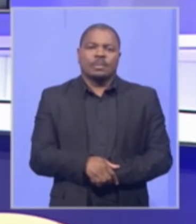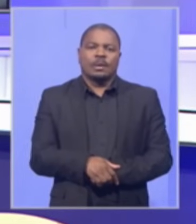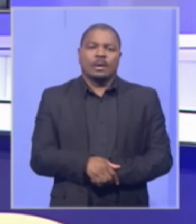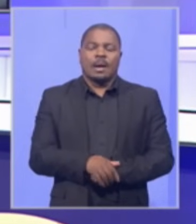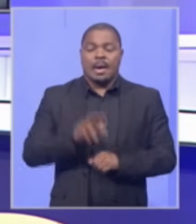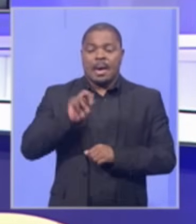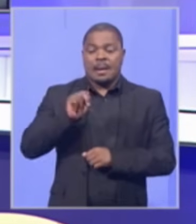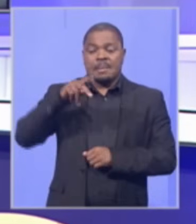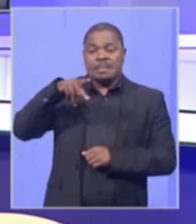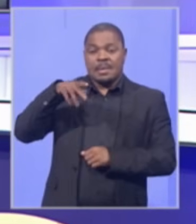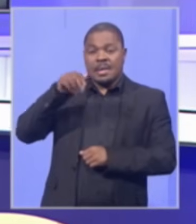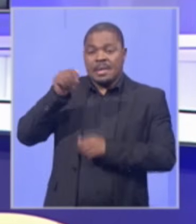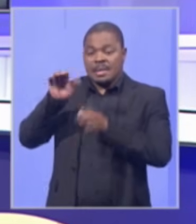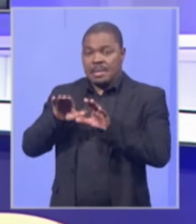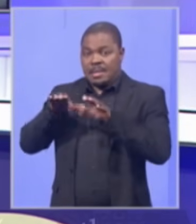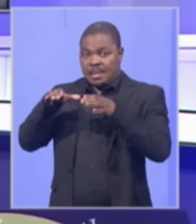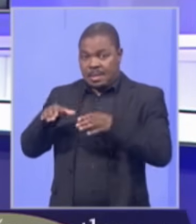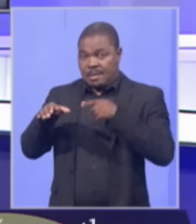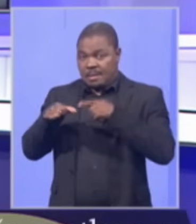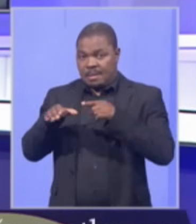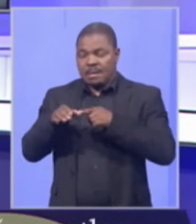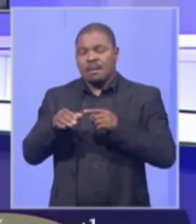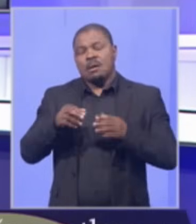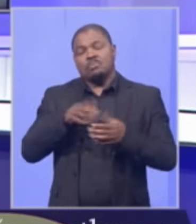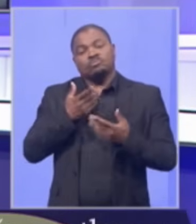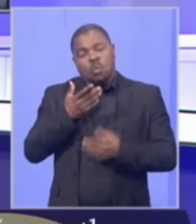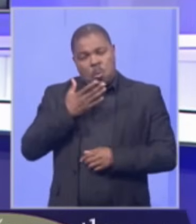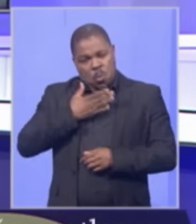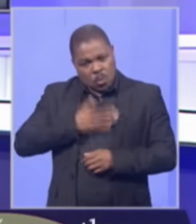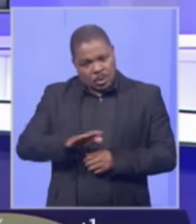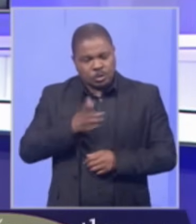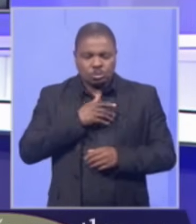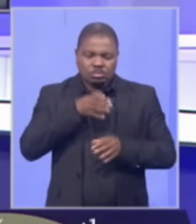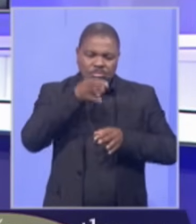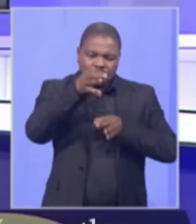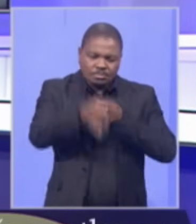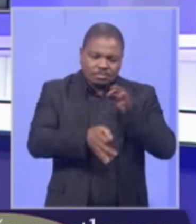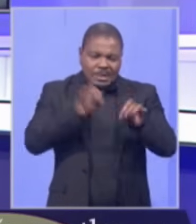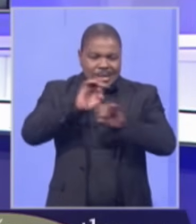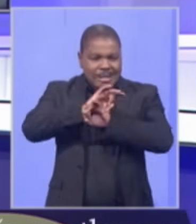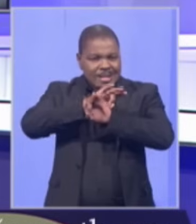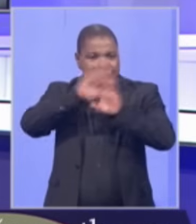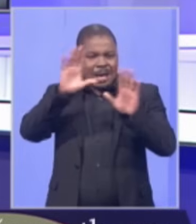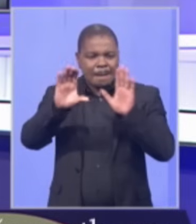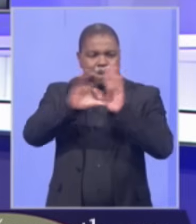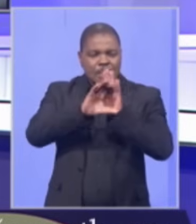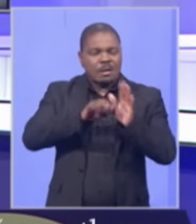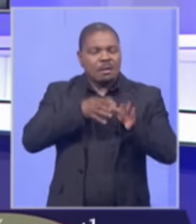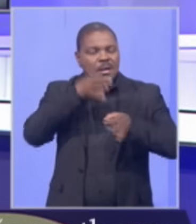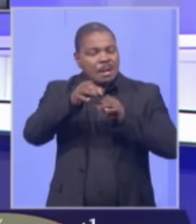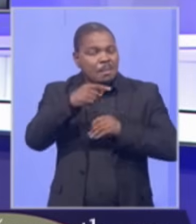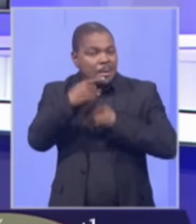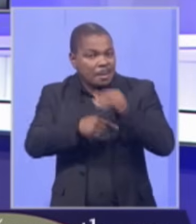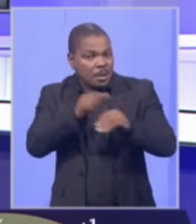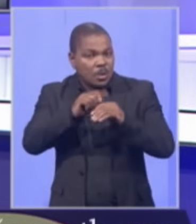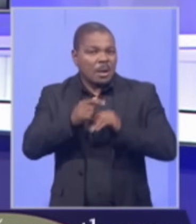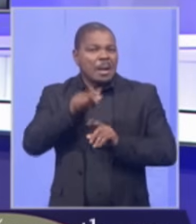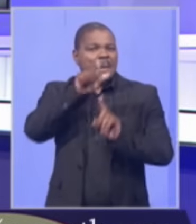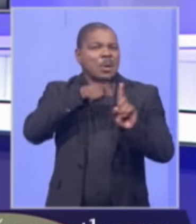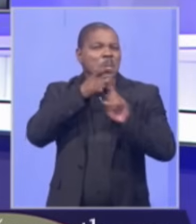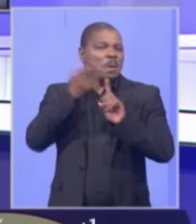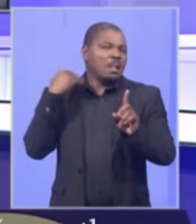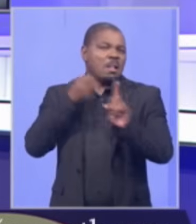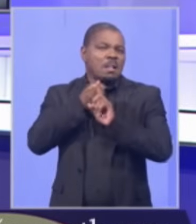Lekala la botšhotšhisi wa bosetšhaba NPA le ikemišeditše go thala seswantšho se se kaone mabapi le go hlatha seo se hlotšego le hula molwela